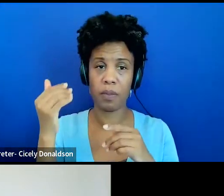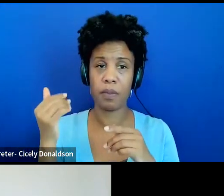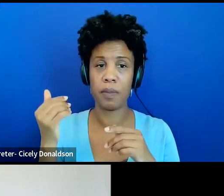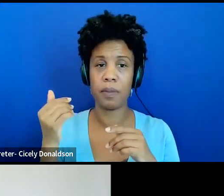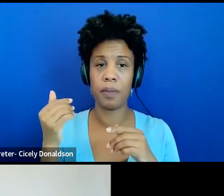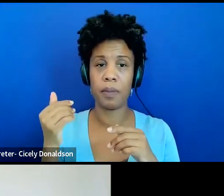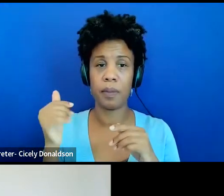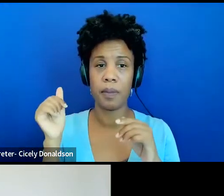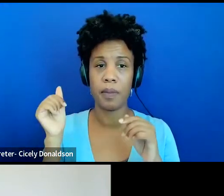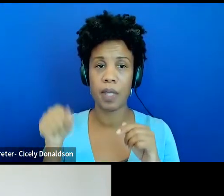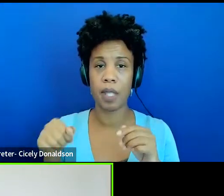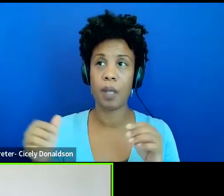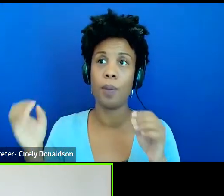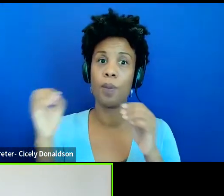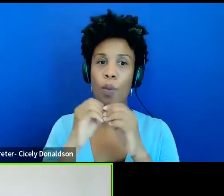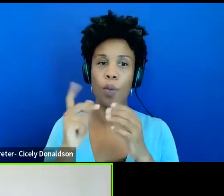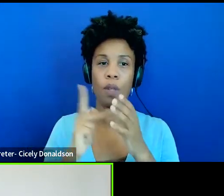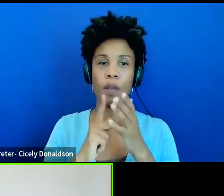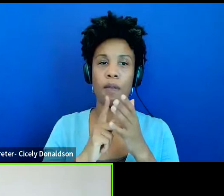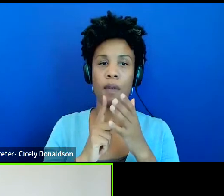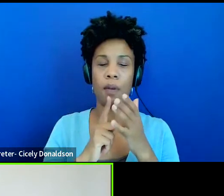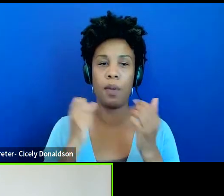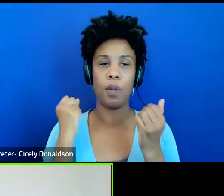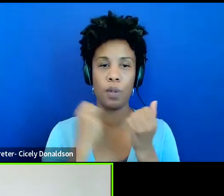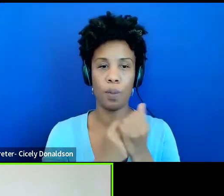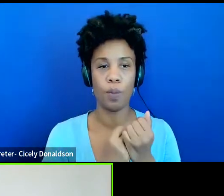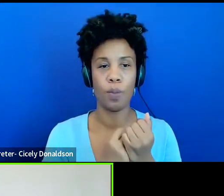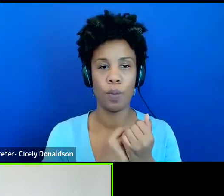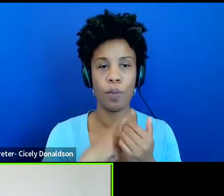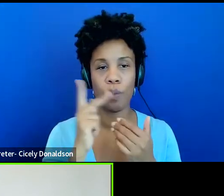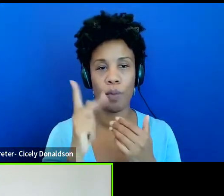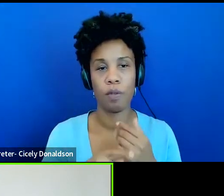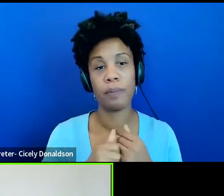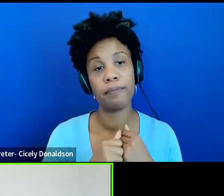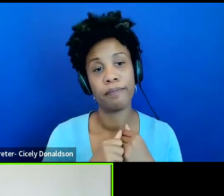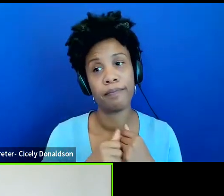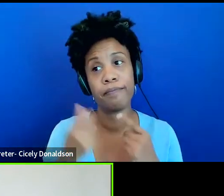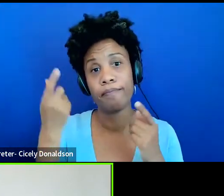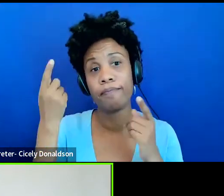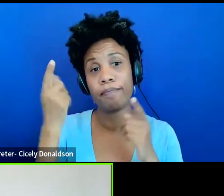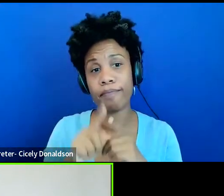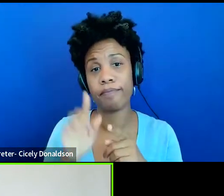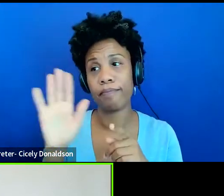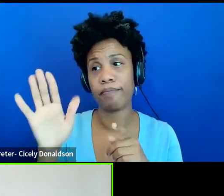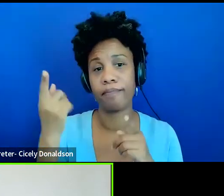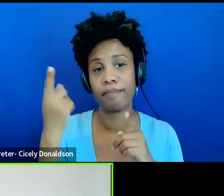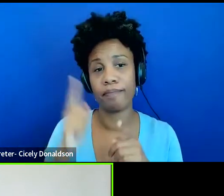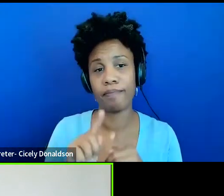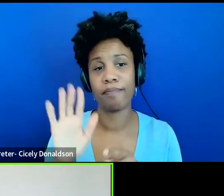more pharmacies on board. So I'm in agreement with your comment. Thank you.